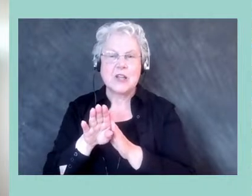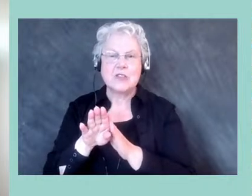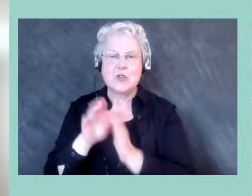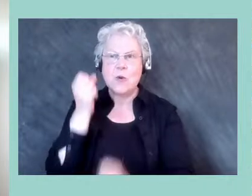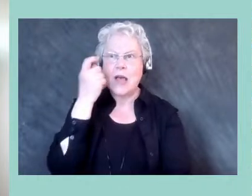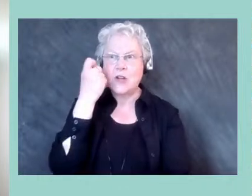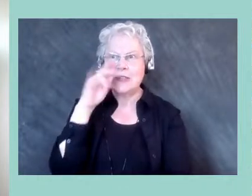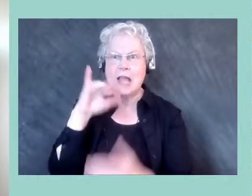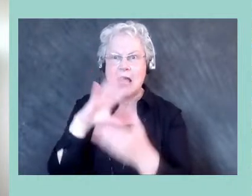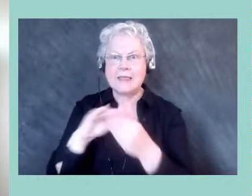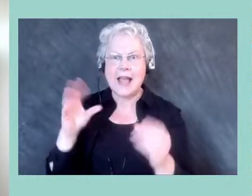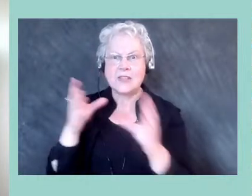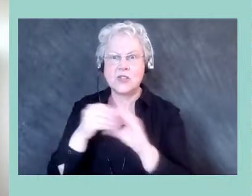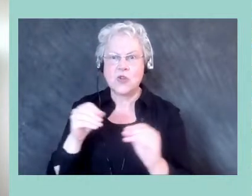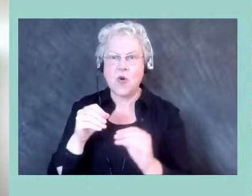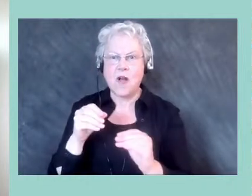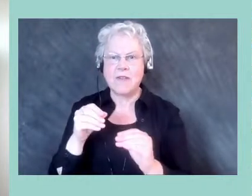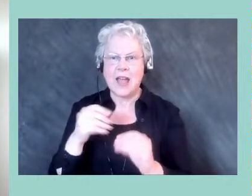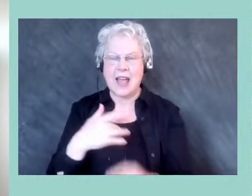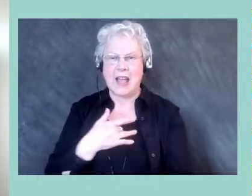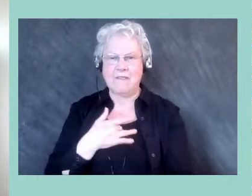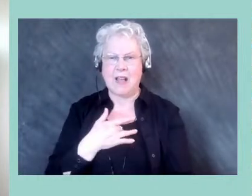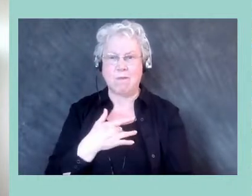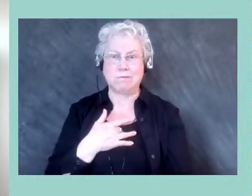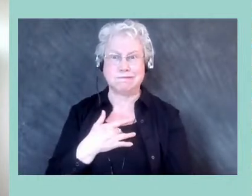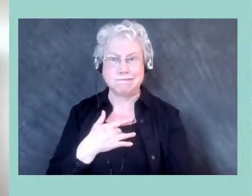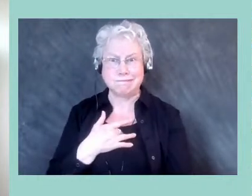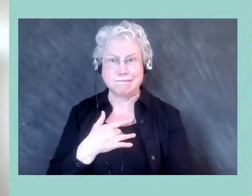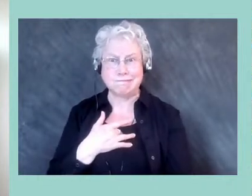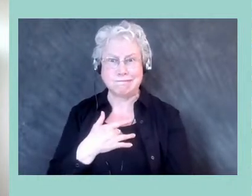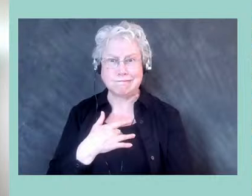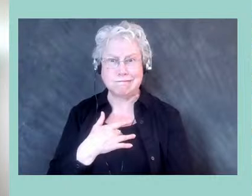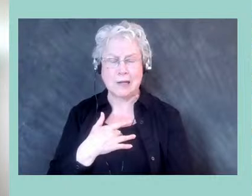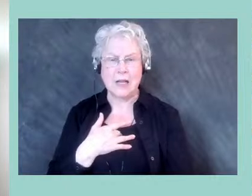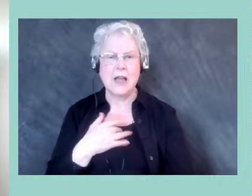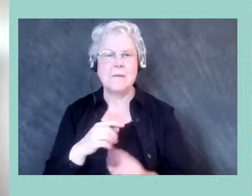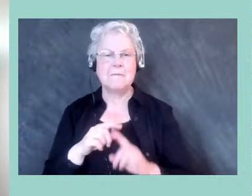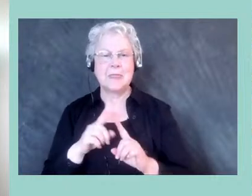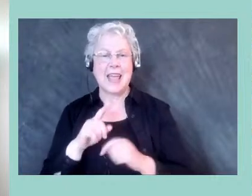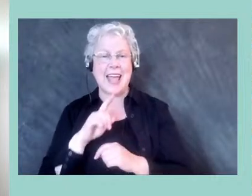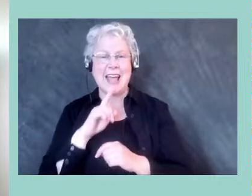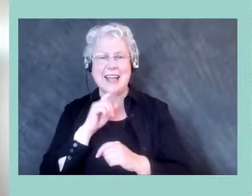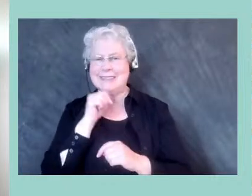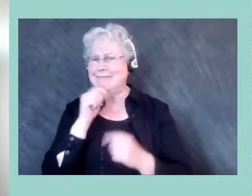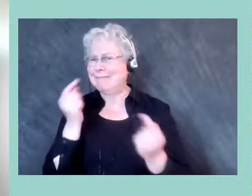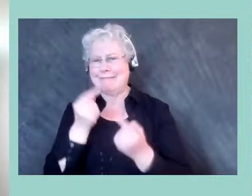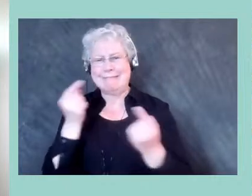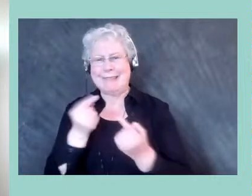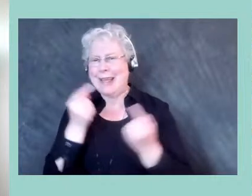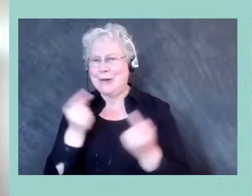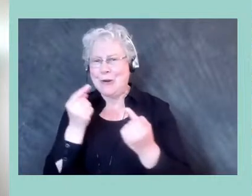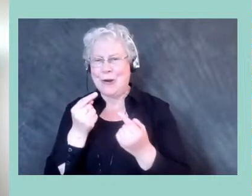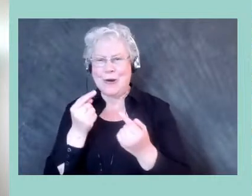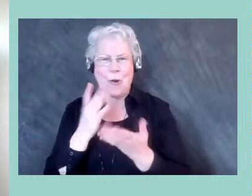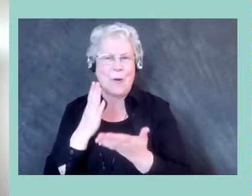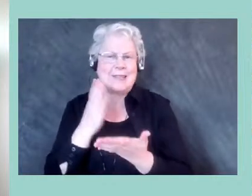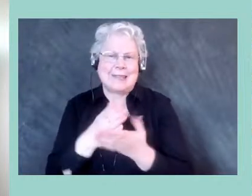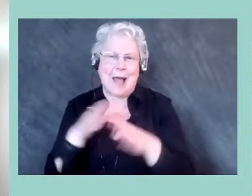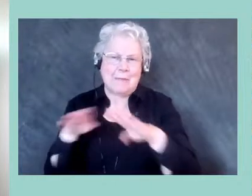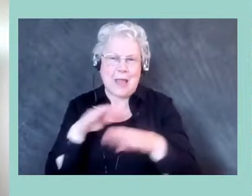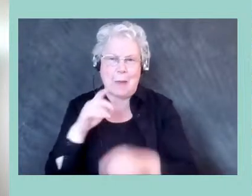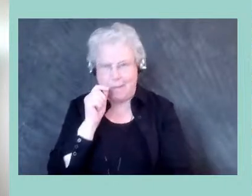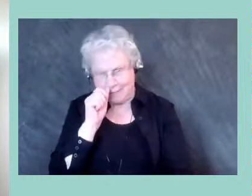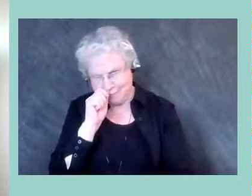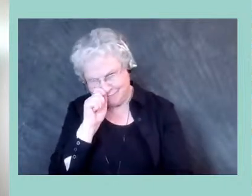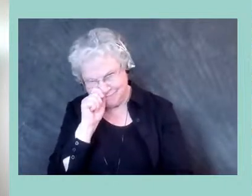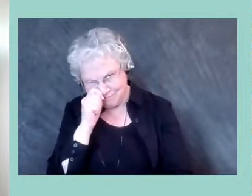story and collectively facepalm. And it really did nothing to curtail the actual behavior of picking